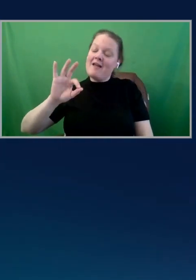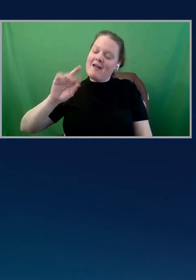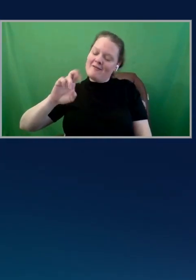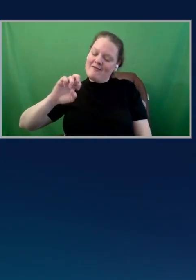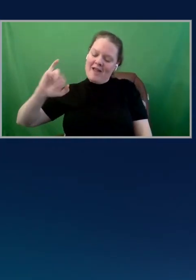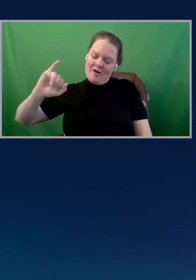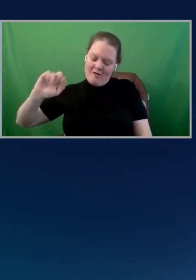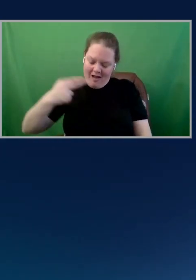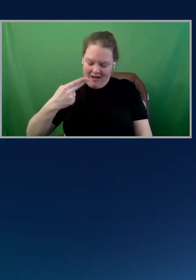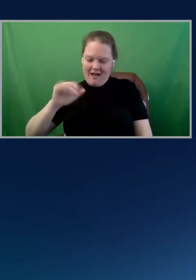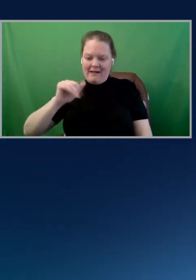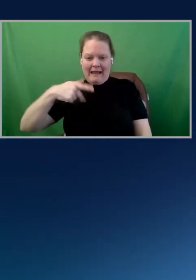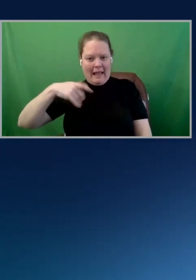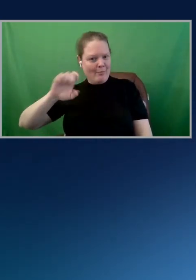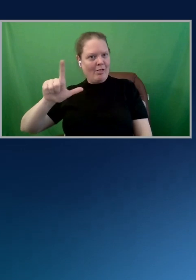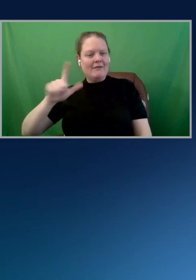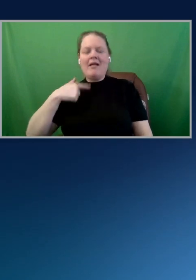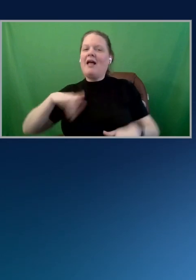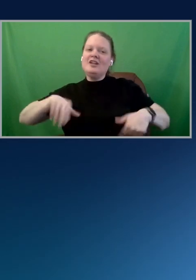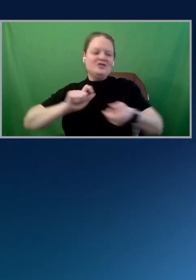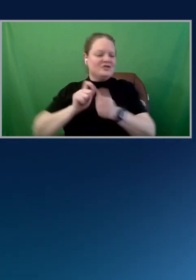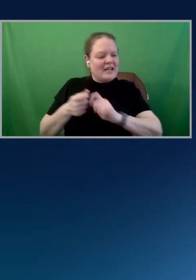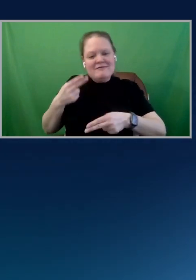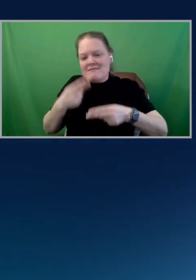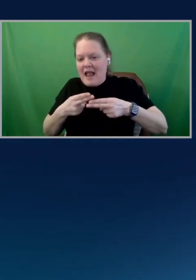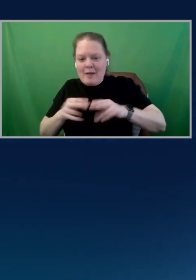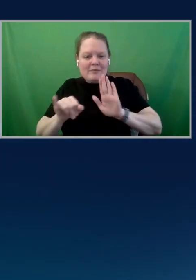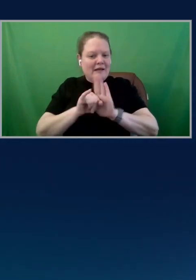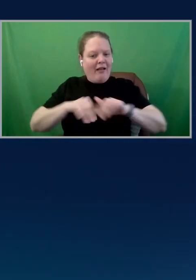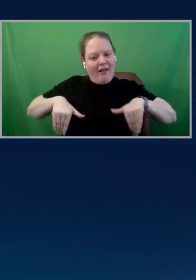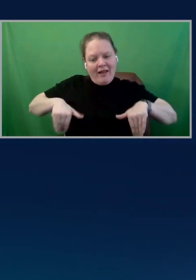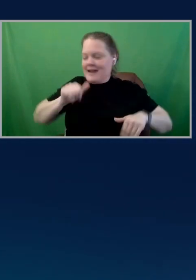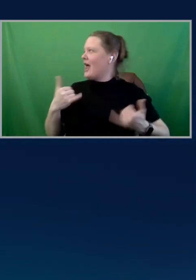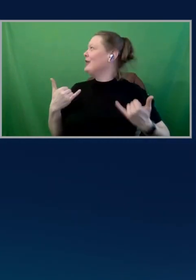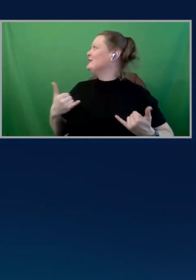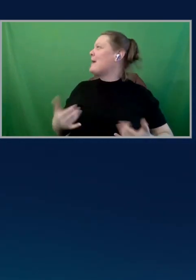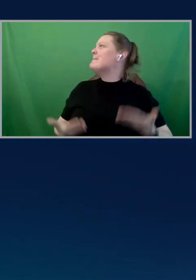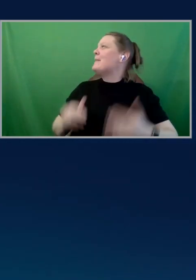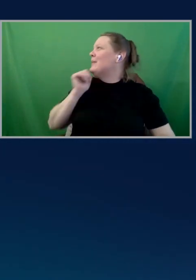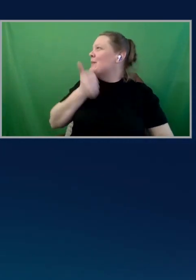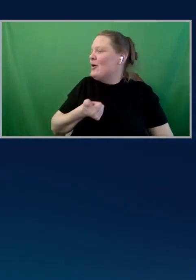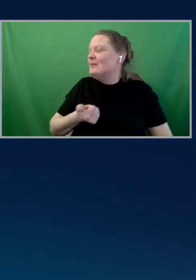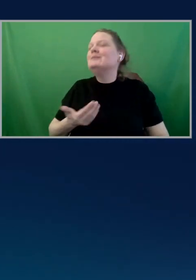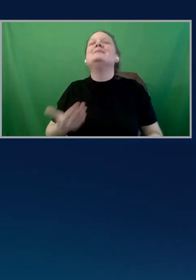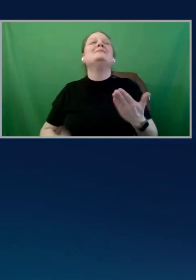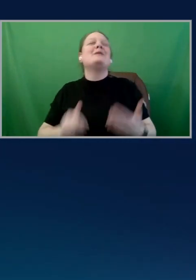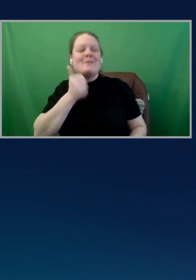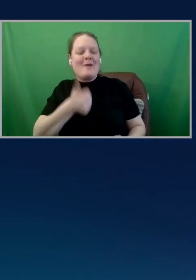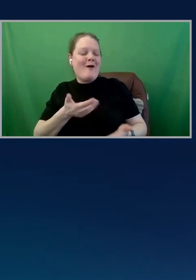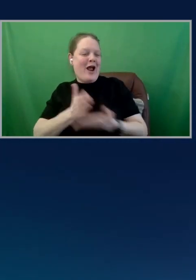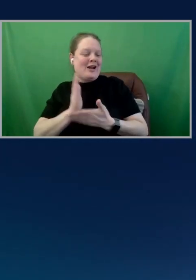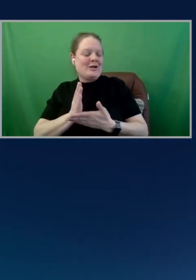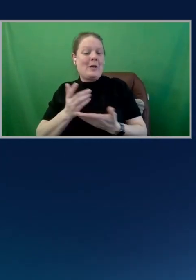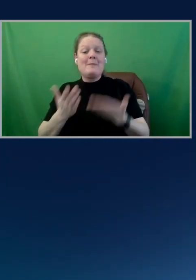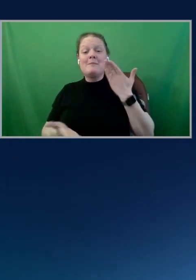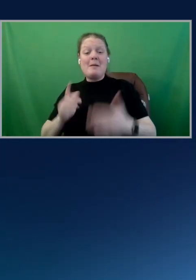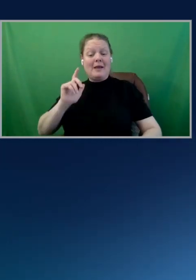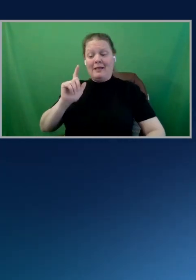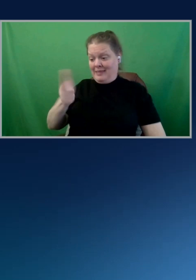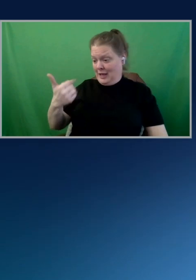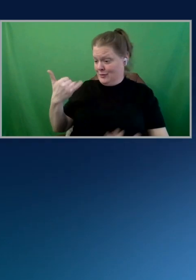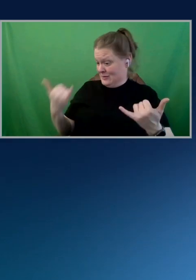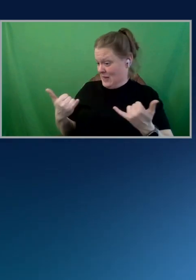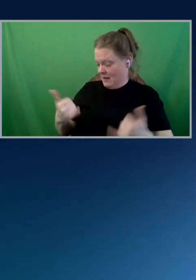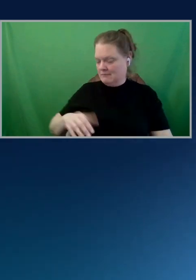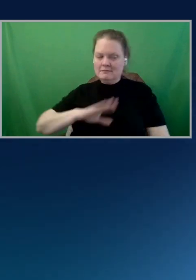Yeah, haven't changed identities yet. Not today. No. Maybe tomorrow. Maybe tomorrow. All right. Or maybe later. Maybe later in the day. Never know. You